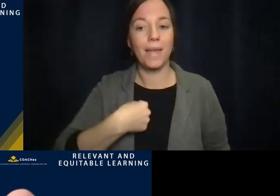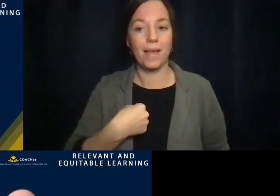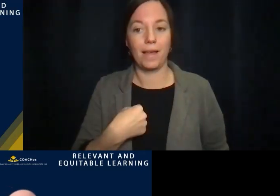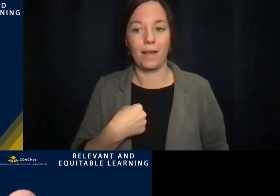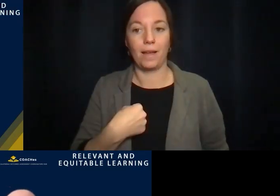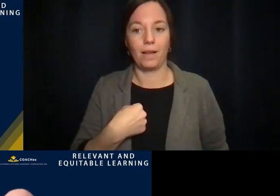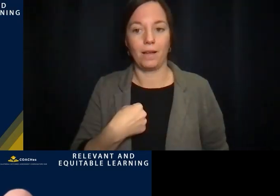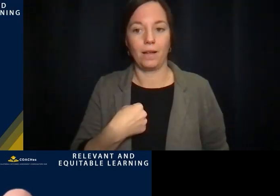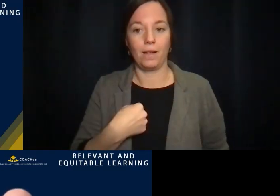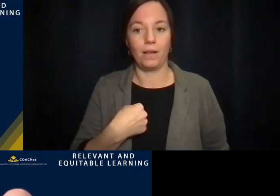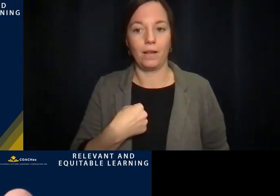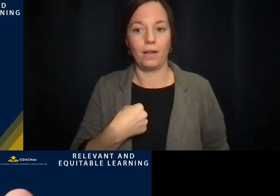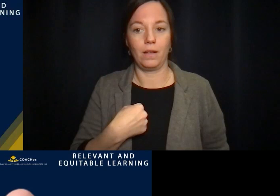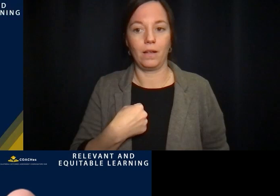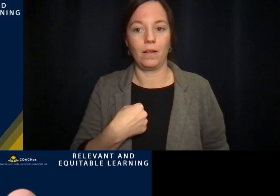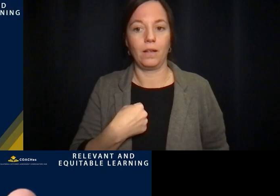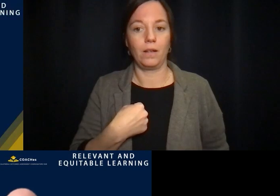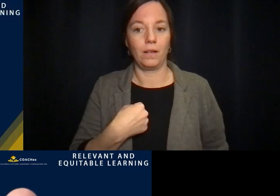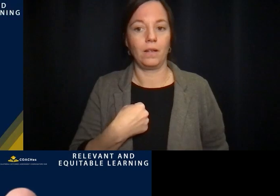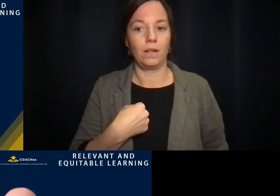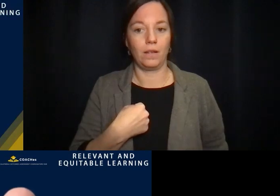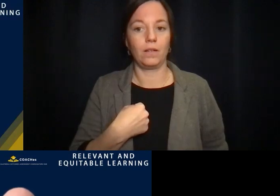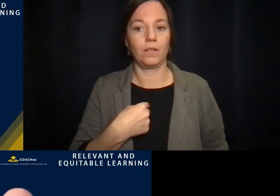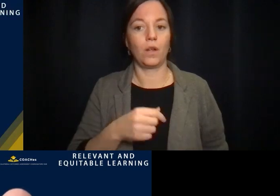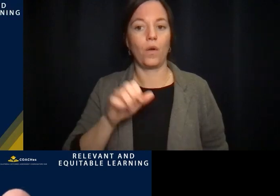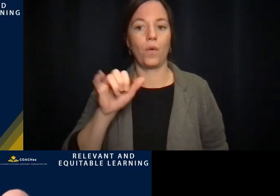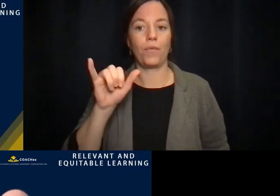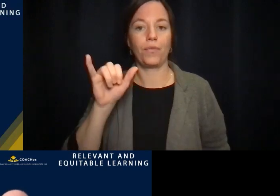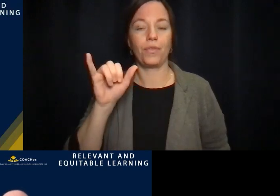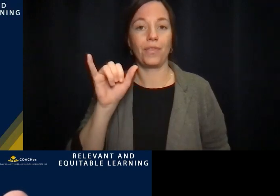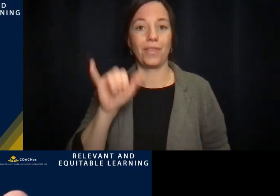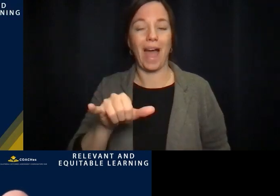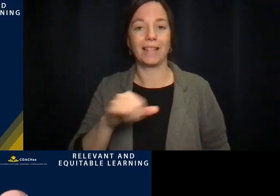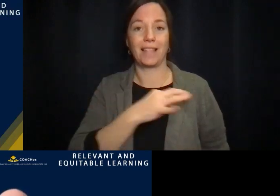and that's the part that I think that's where the faculty role